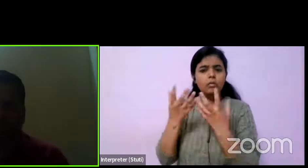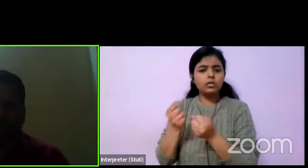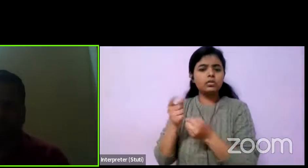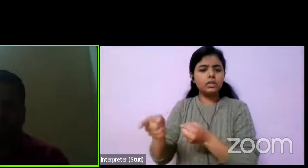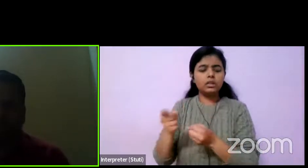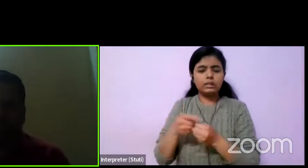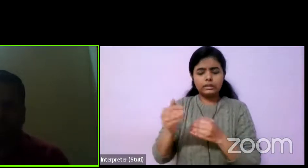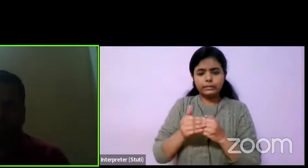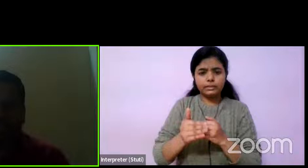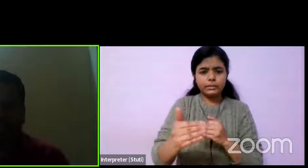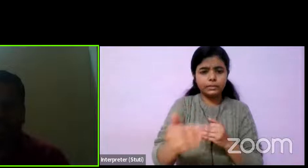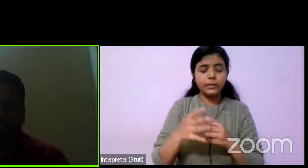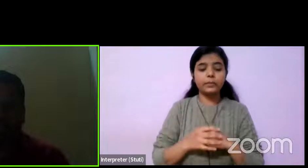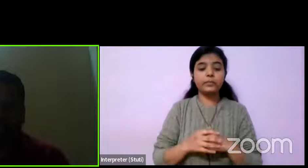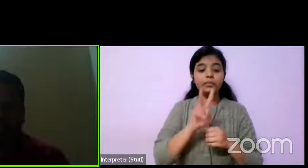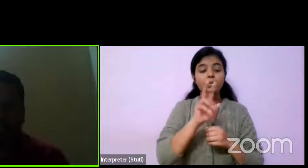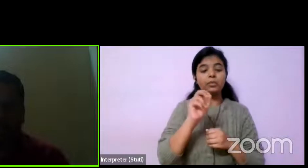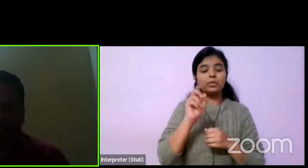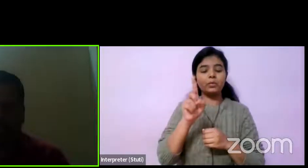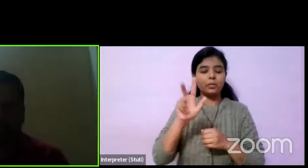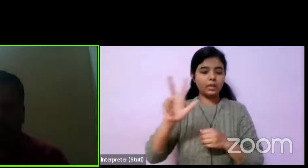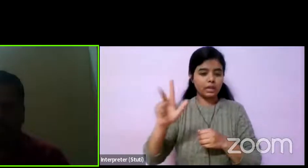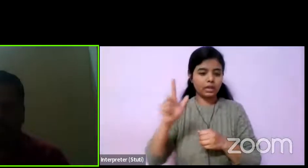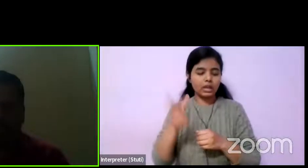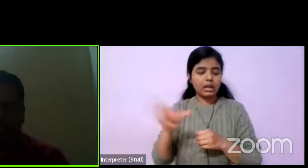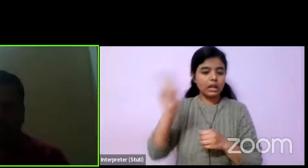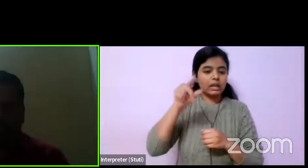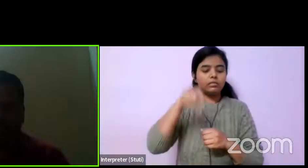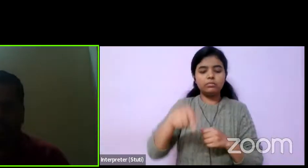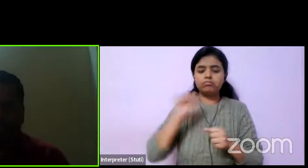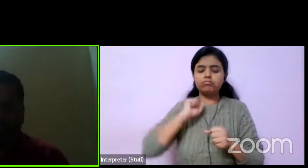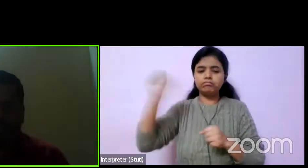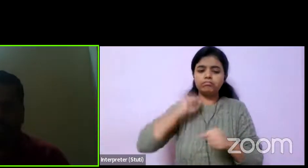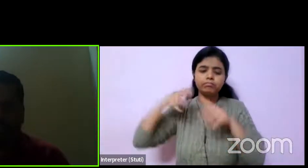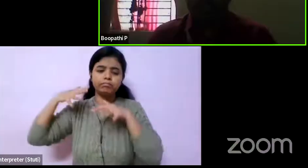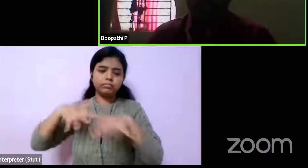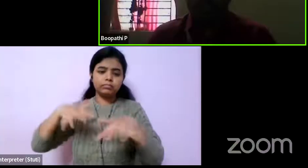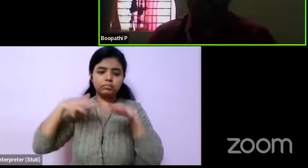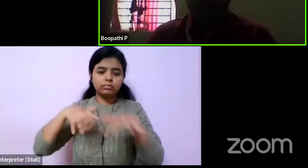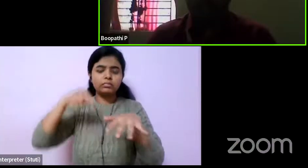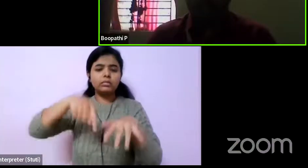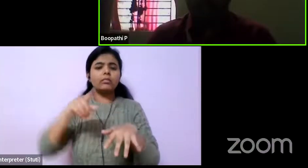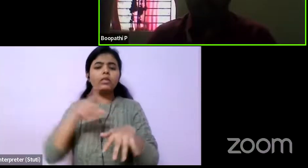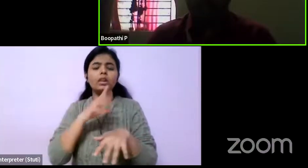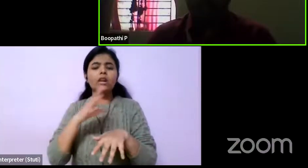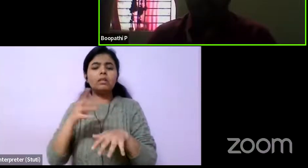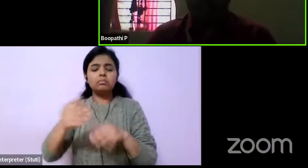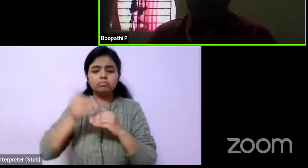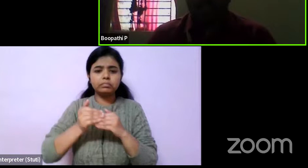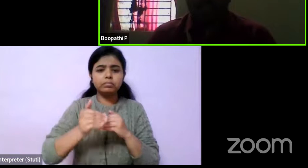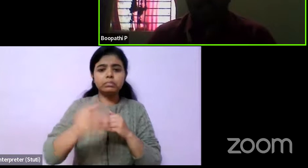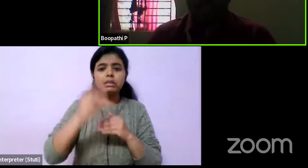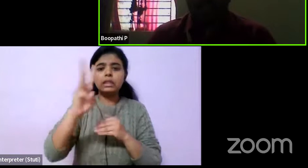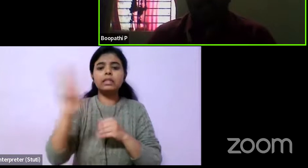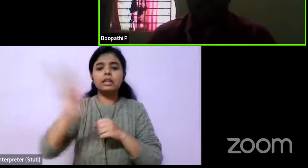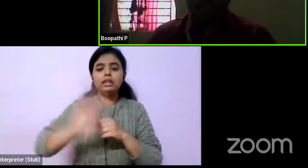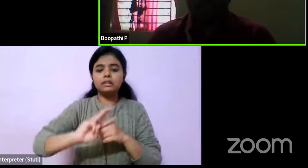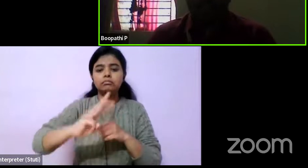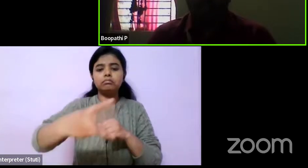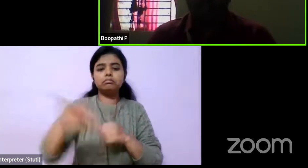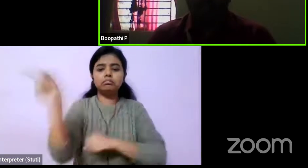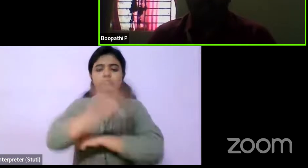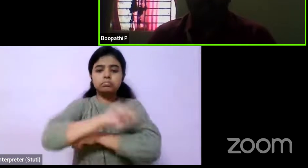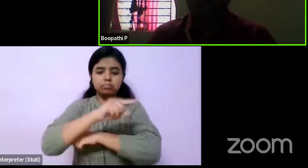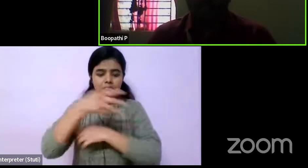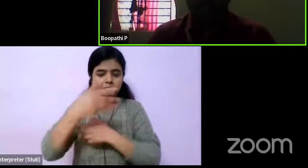on further. In 2018, there was again a very strong protest, which actually continued for 3 days, and it ended when they